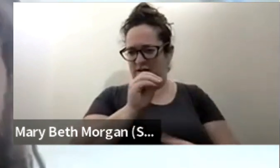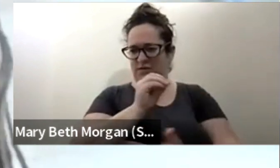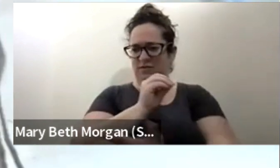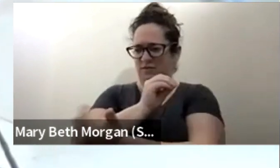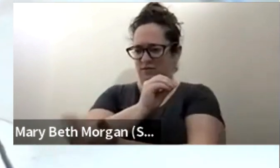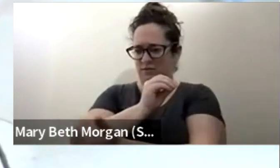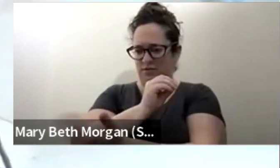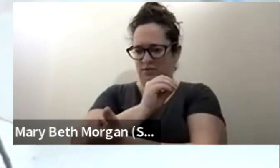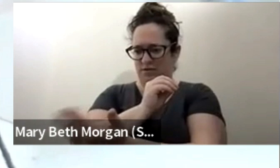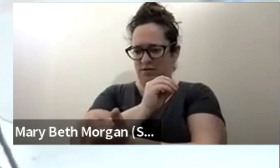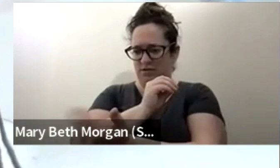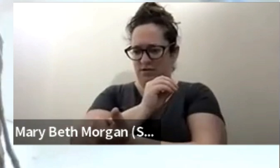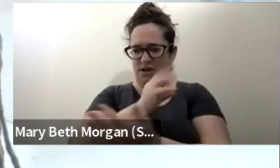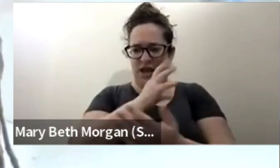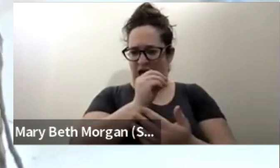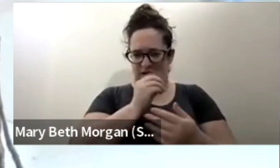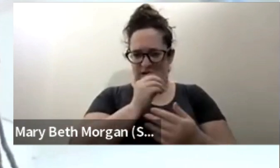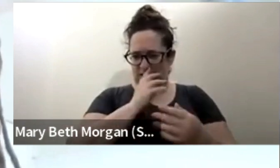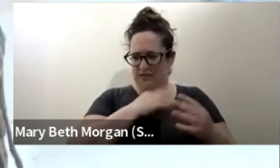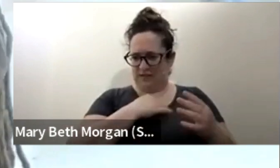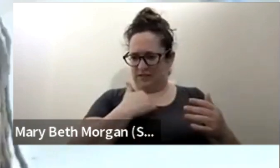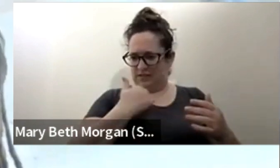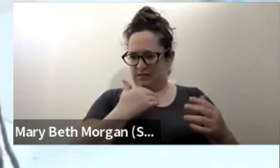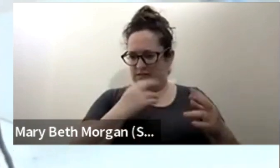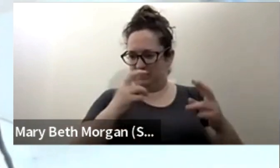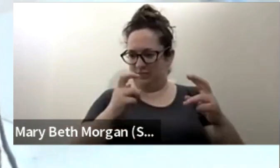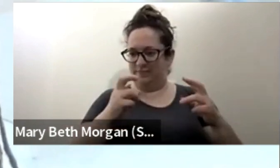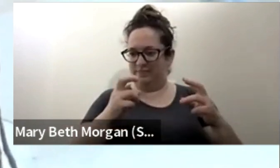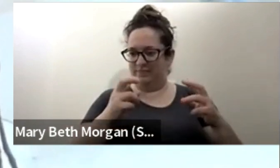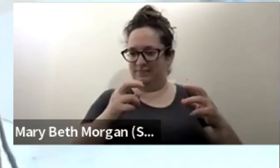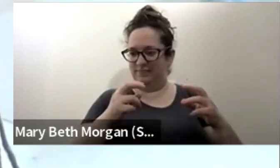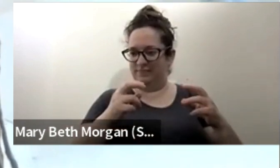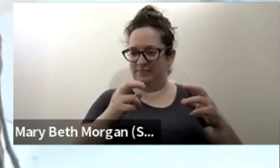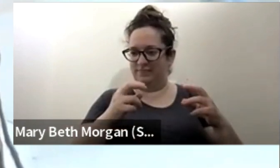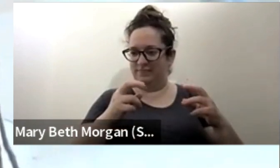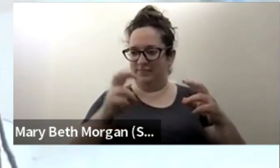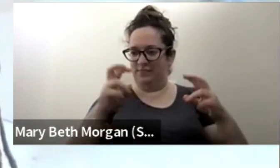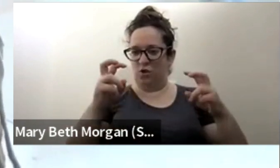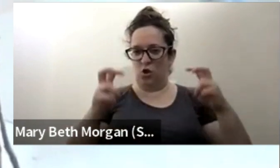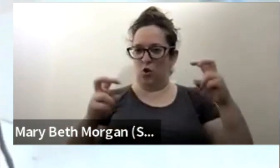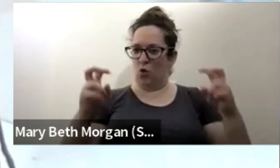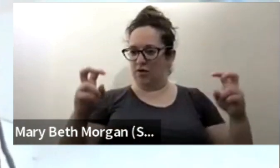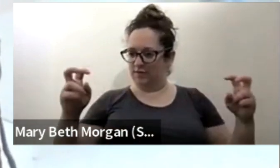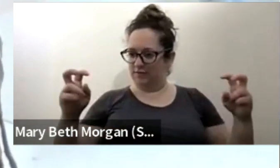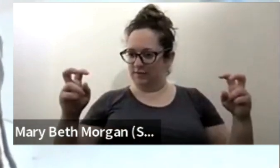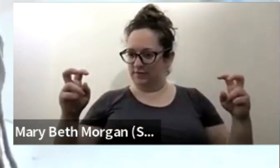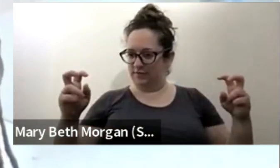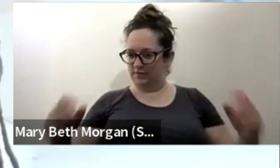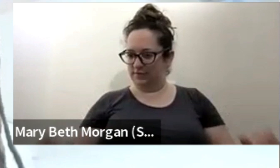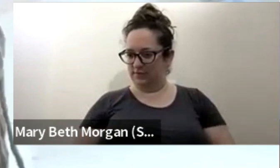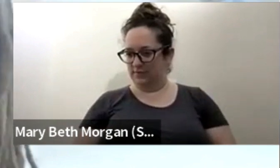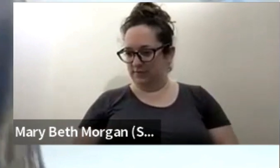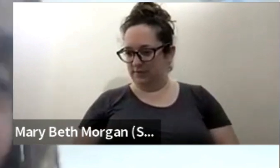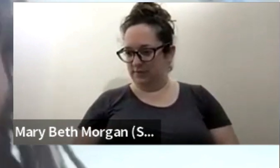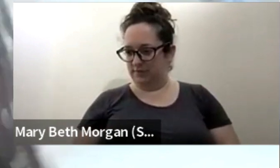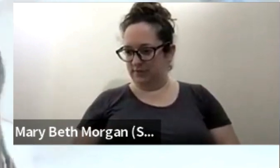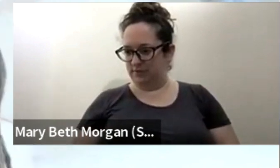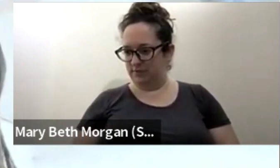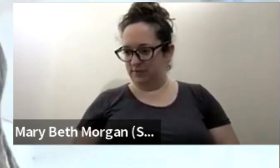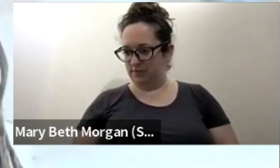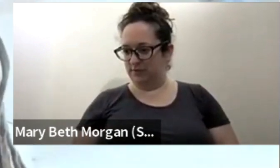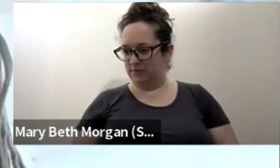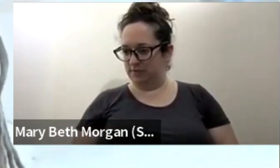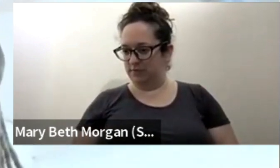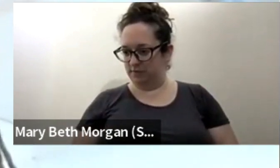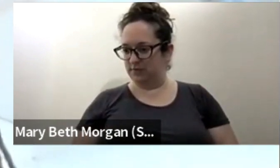get jobs. But also, as it goes, it's very easy to interpret it as Viola's just been gagging to be a boy and jumps on